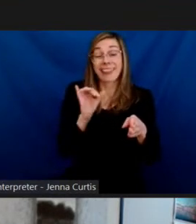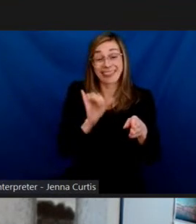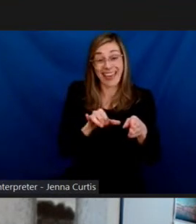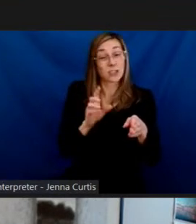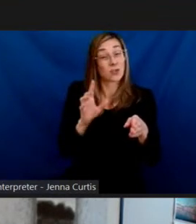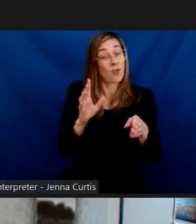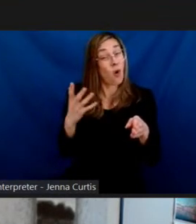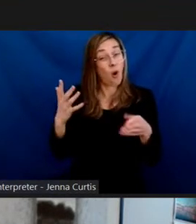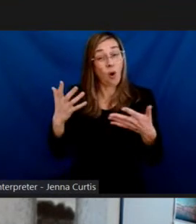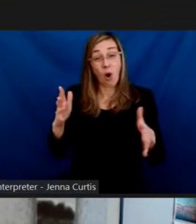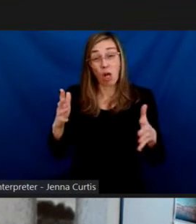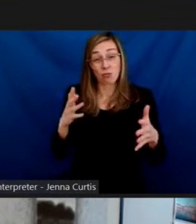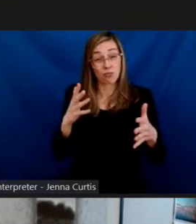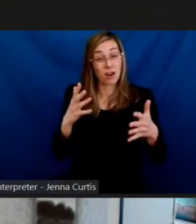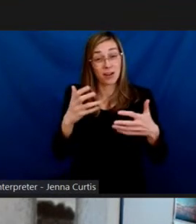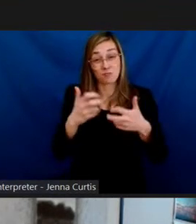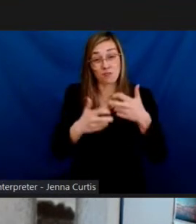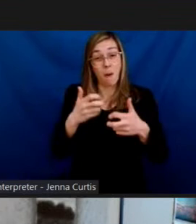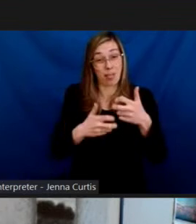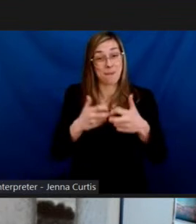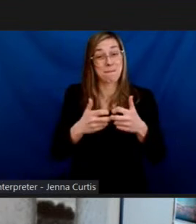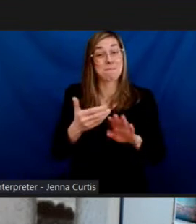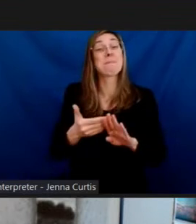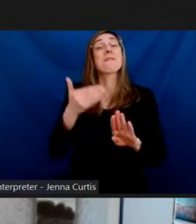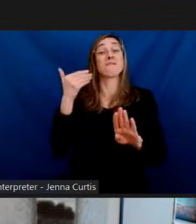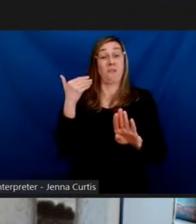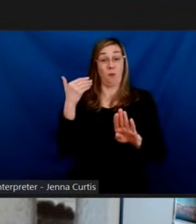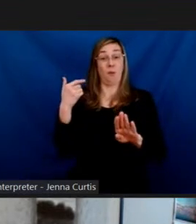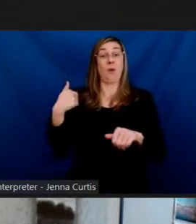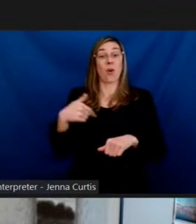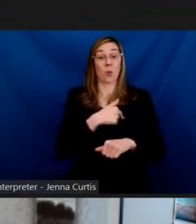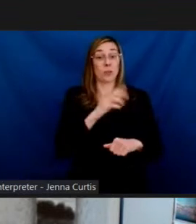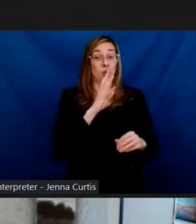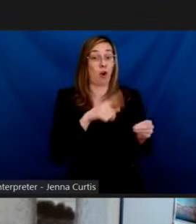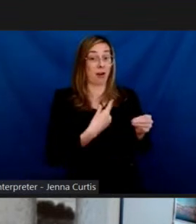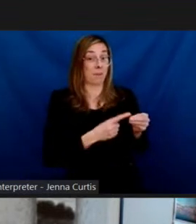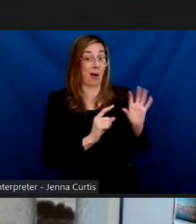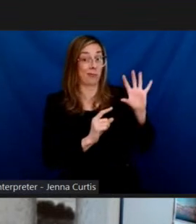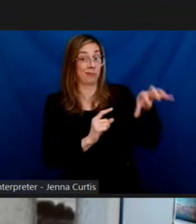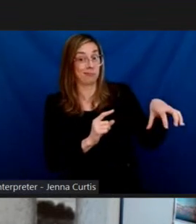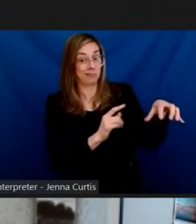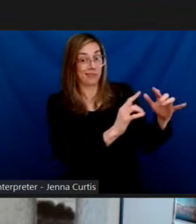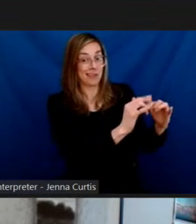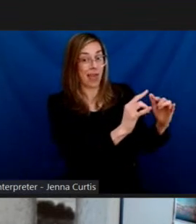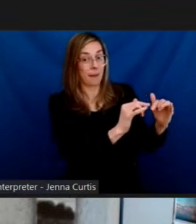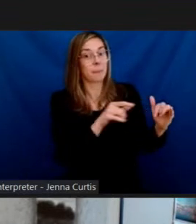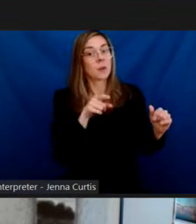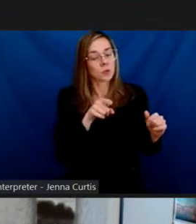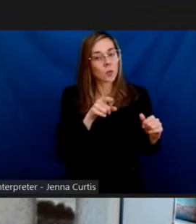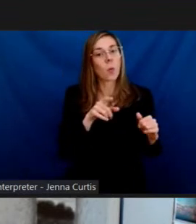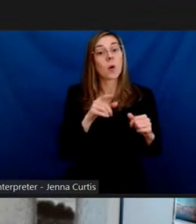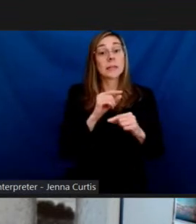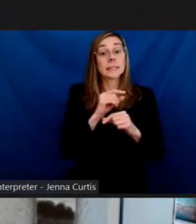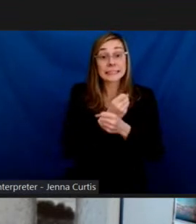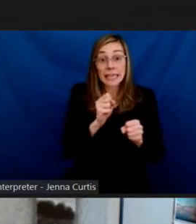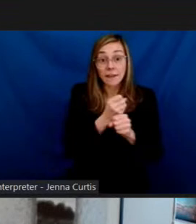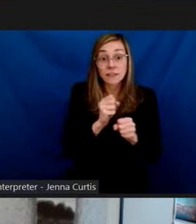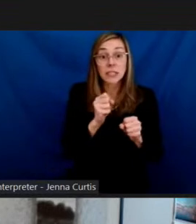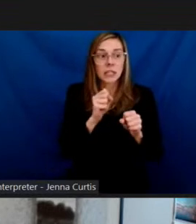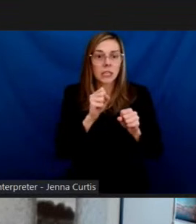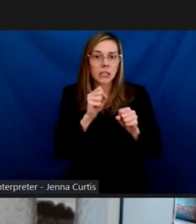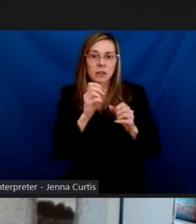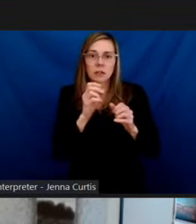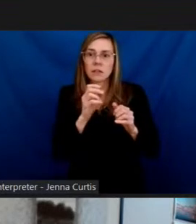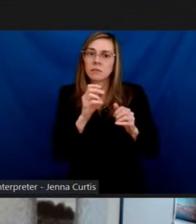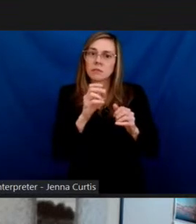encampment. So my personal view is, with the safety protocols in place, with the patrolling and monitoring, and if we can